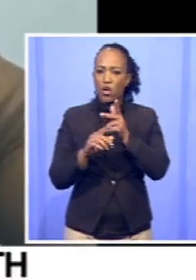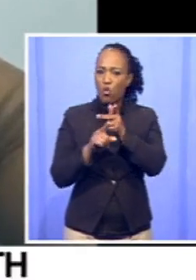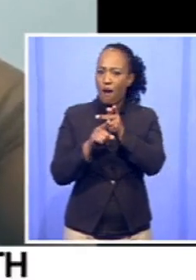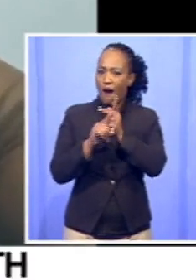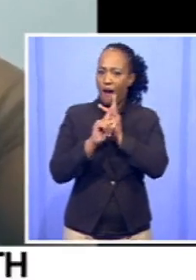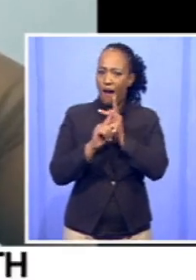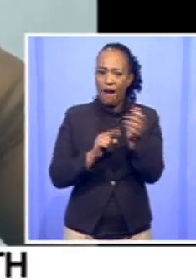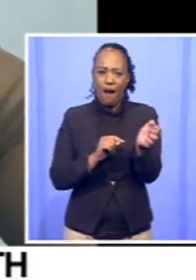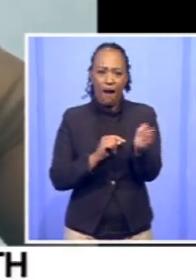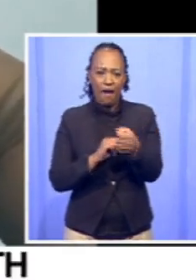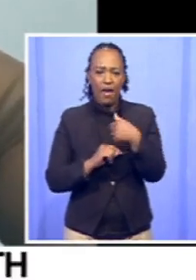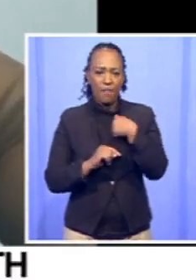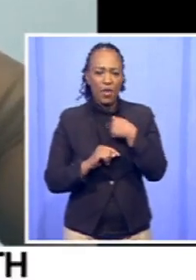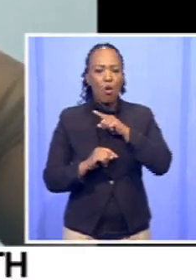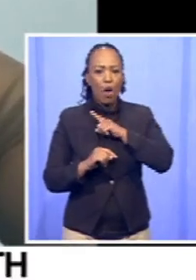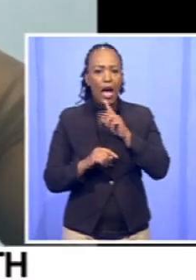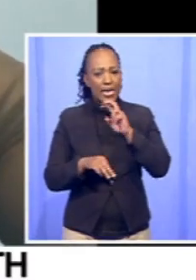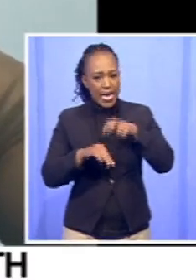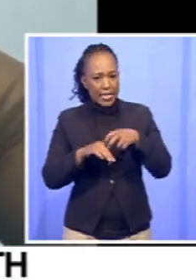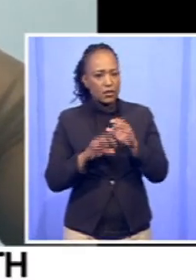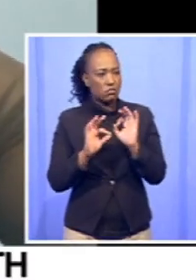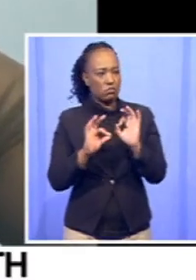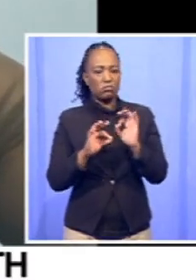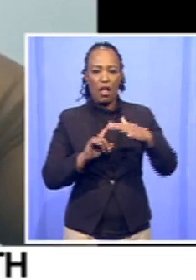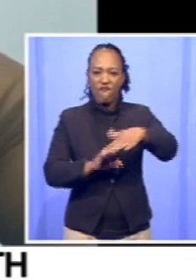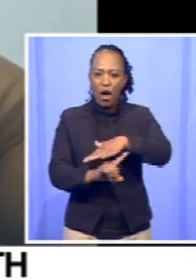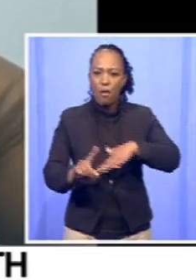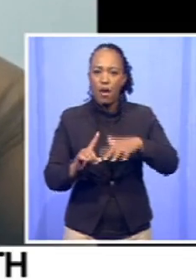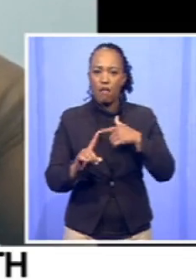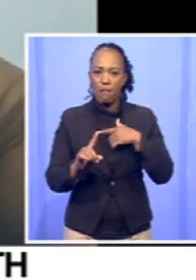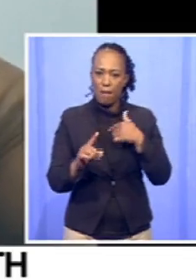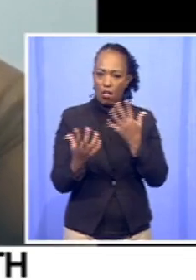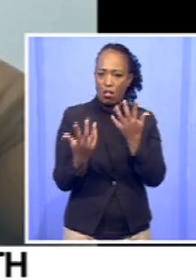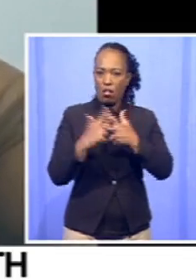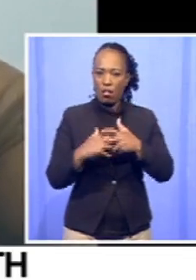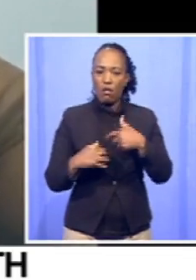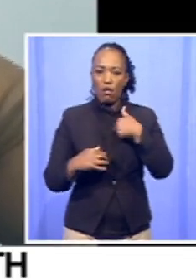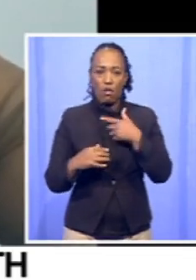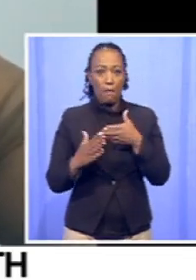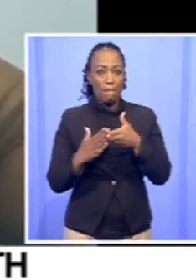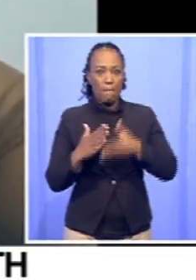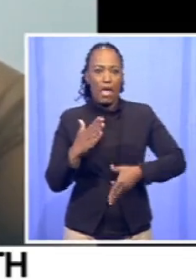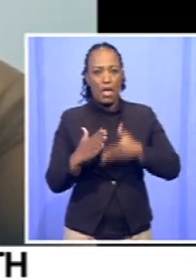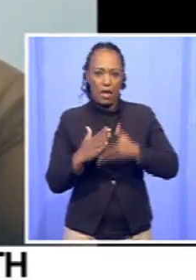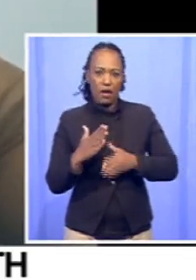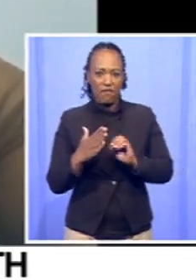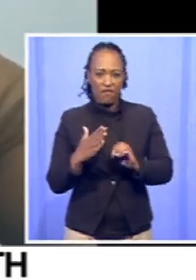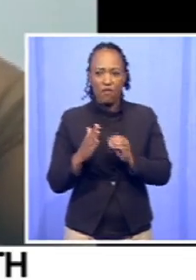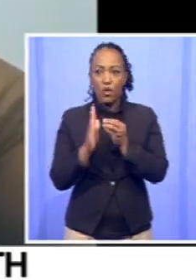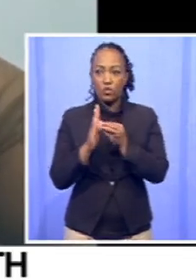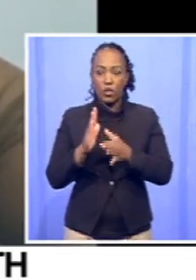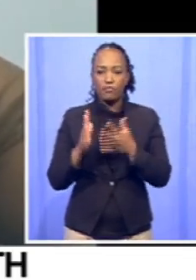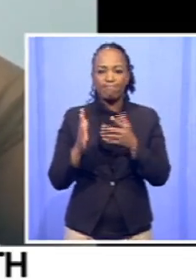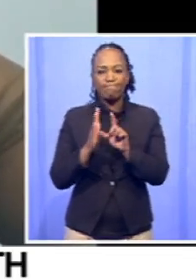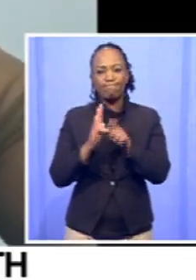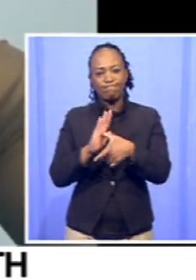would need reasonable accommodation. And that is a big barrier, I think, to students with disabilities